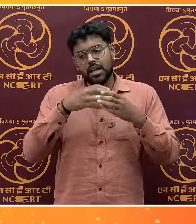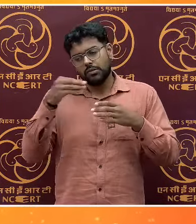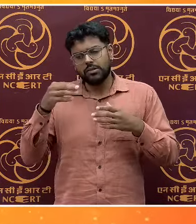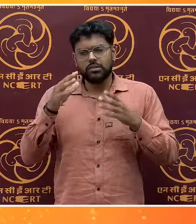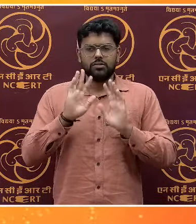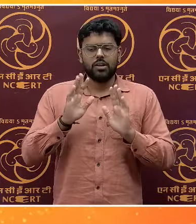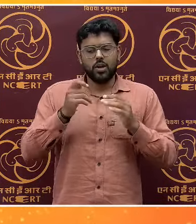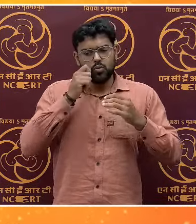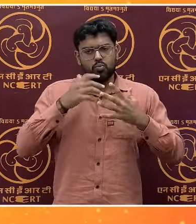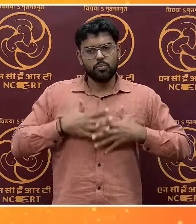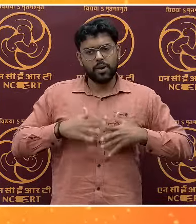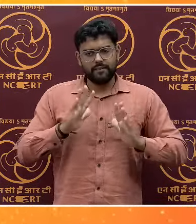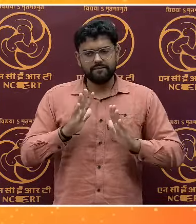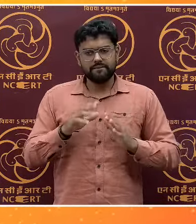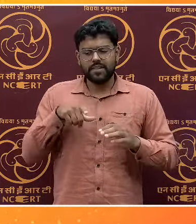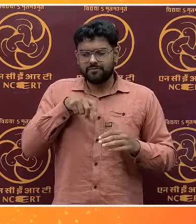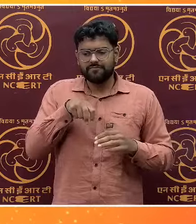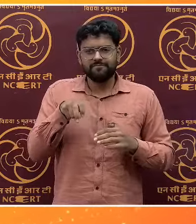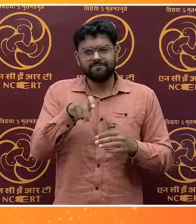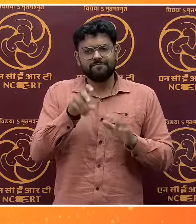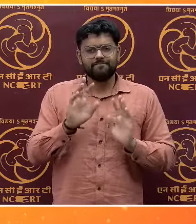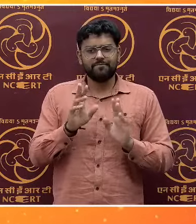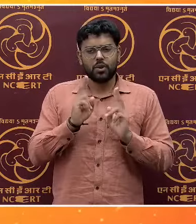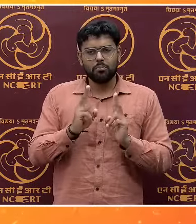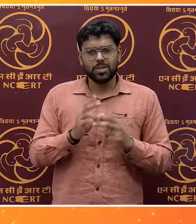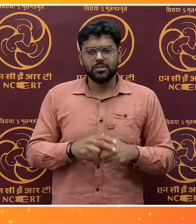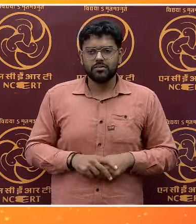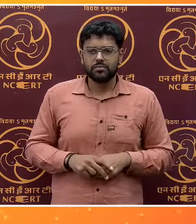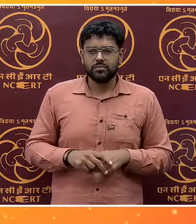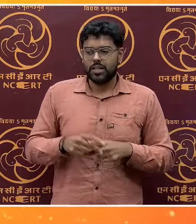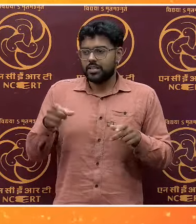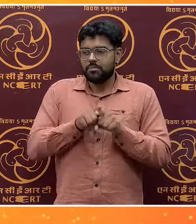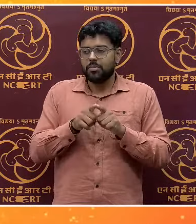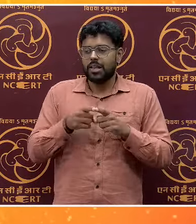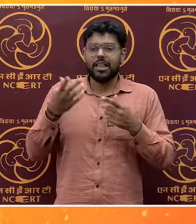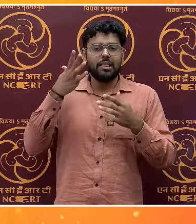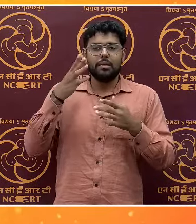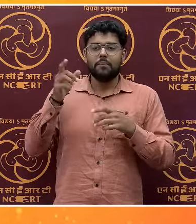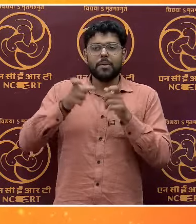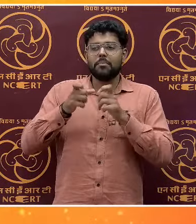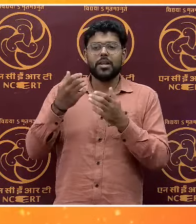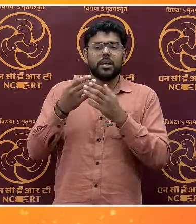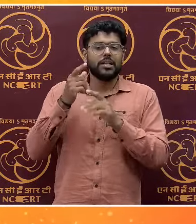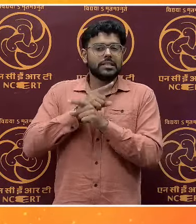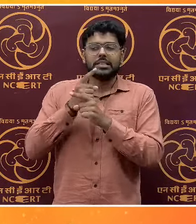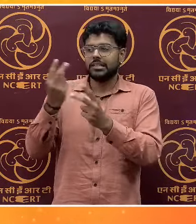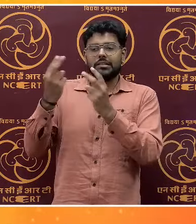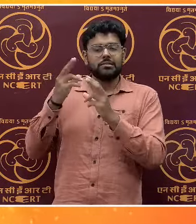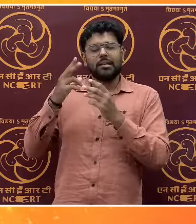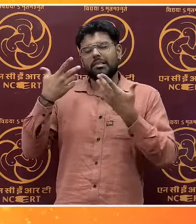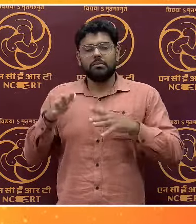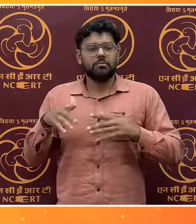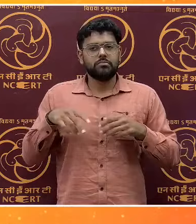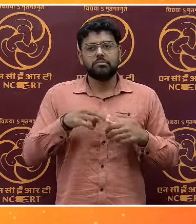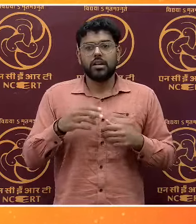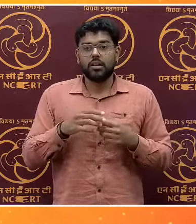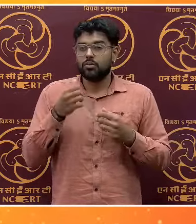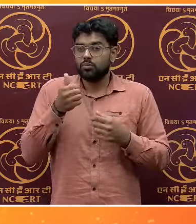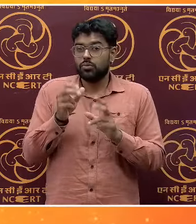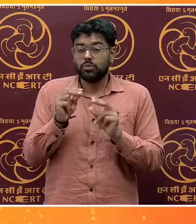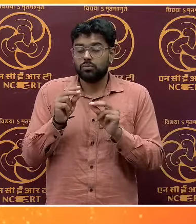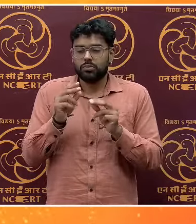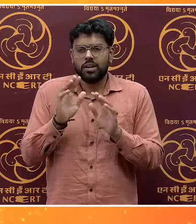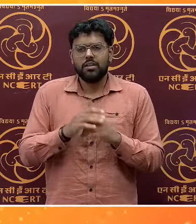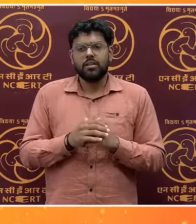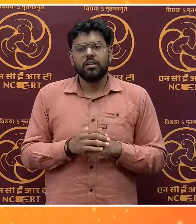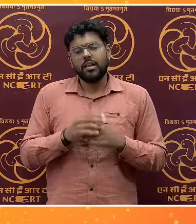your humanity should survive inside you. It's not like no one is watching you so you will not do good. You should do good when no one is